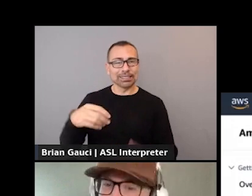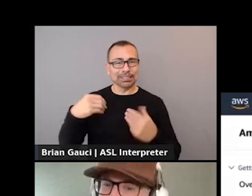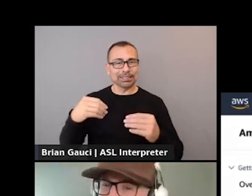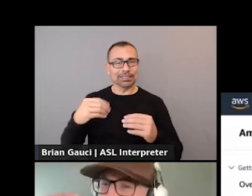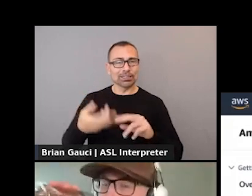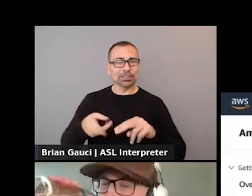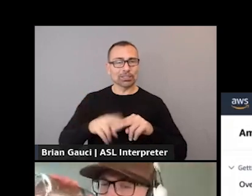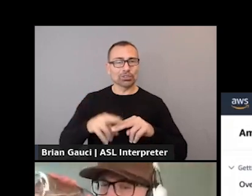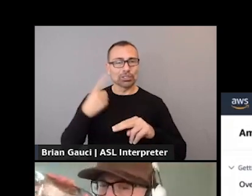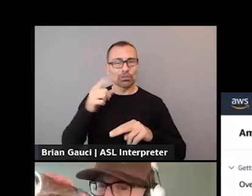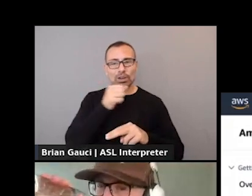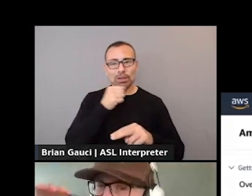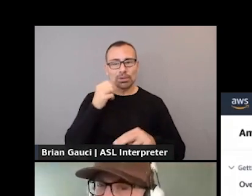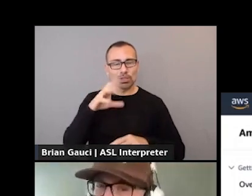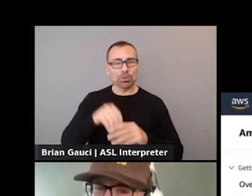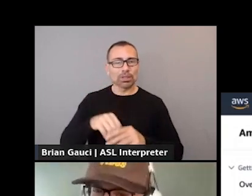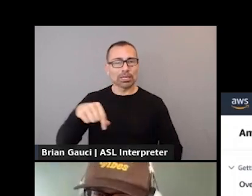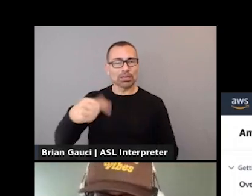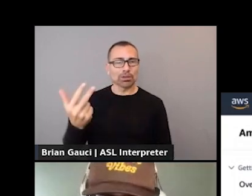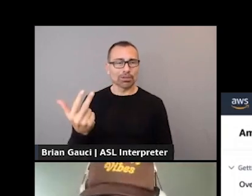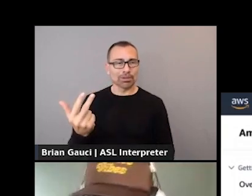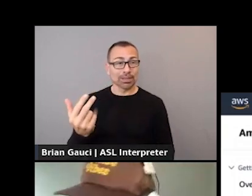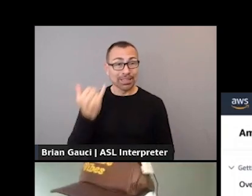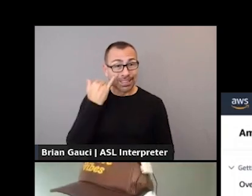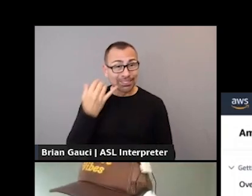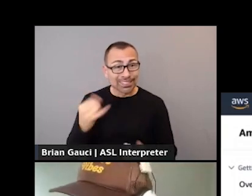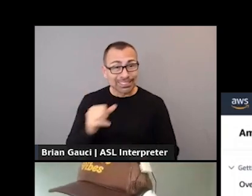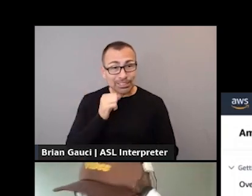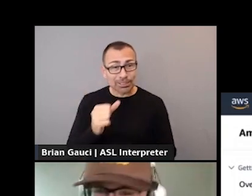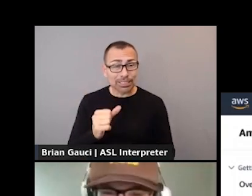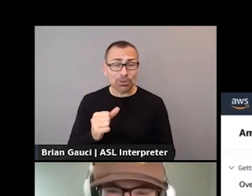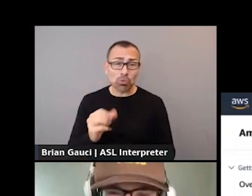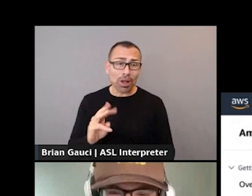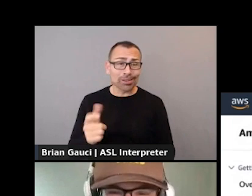Q3? And if it still doesn't, well, too bad.